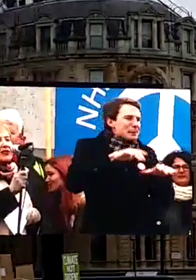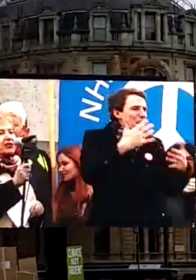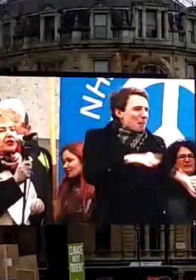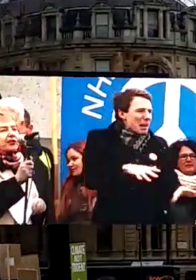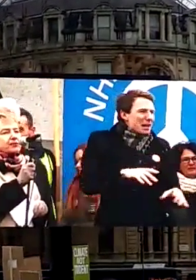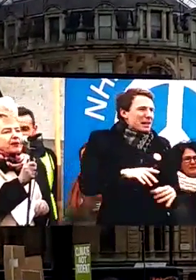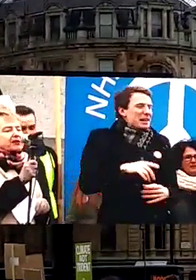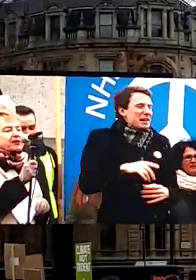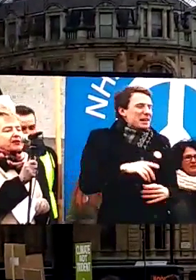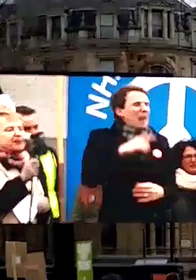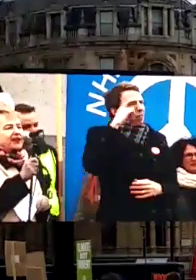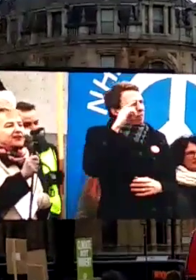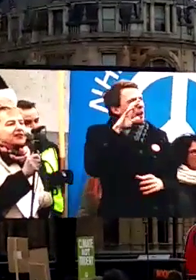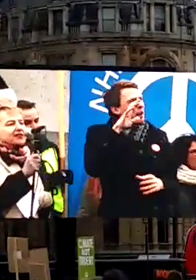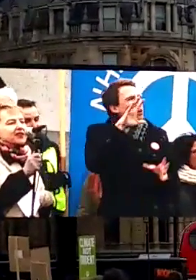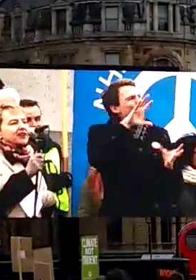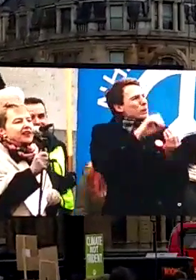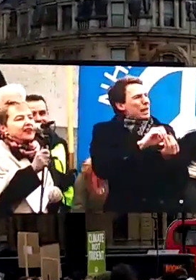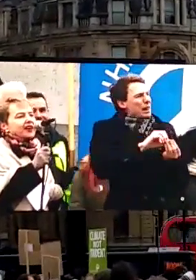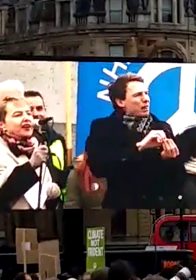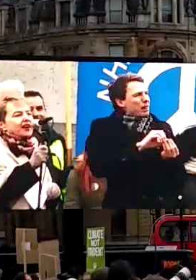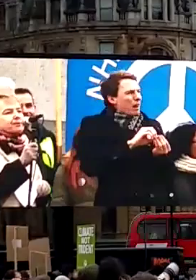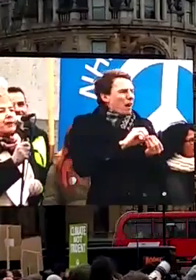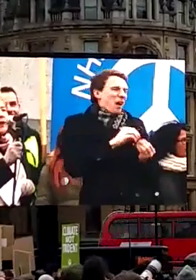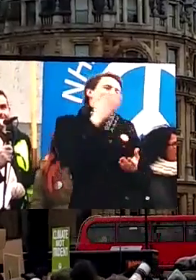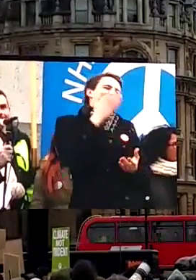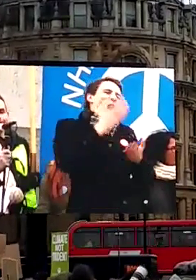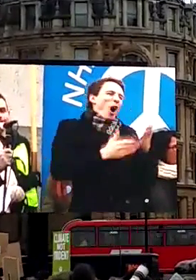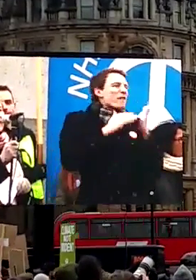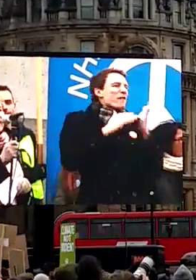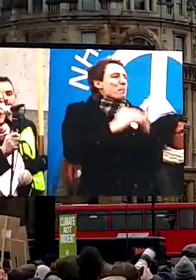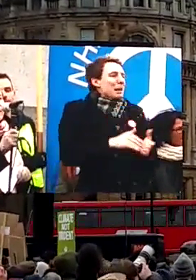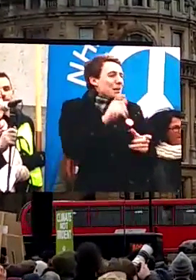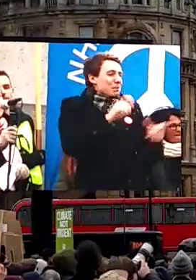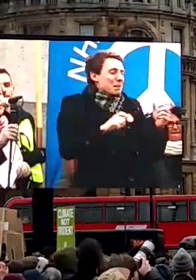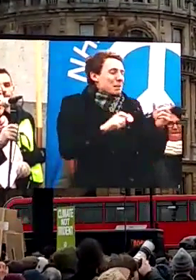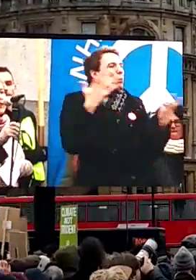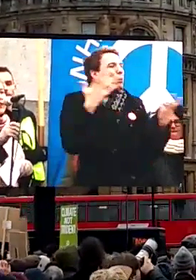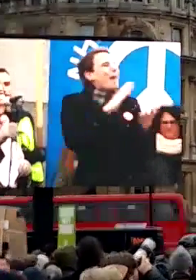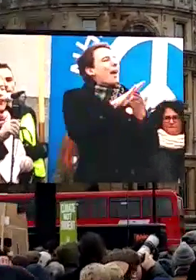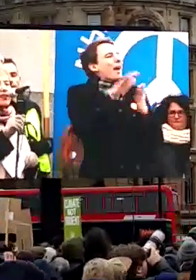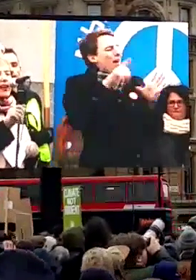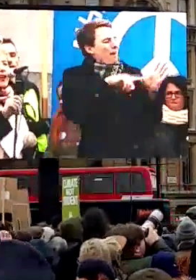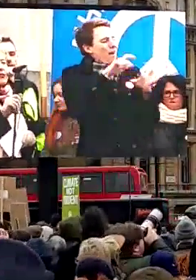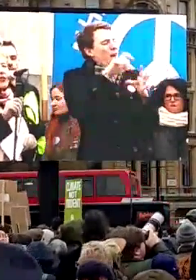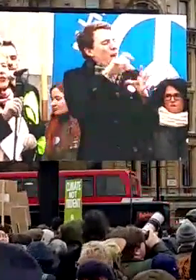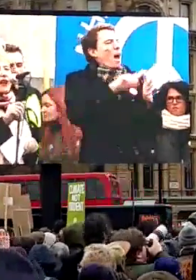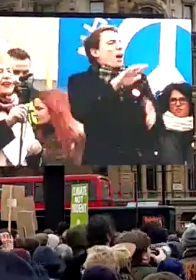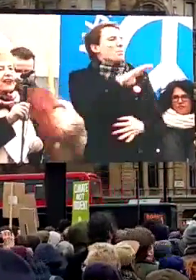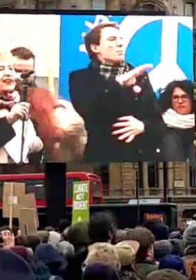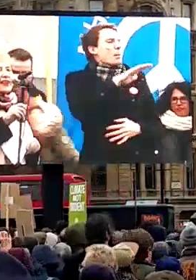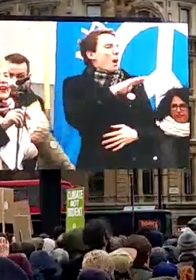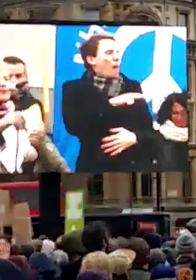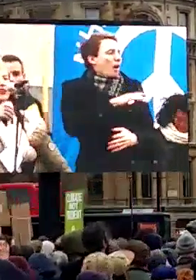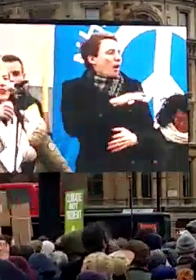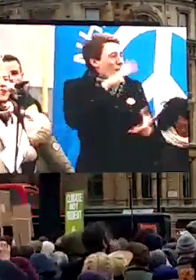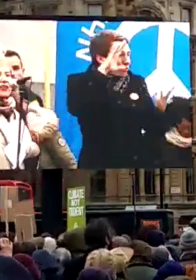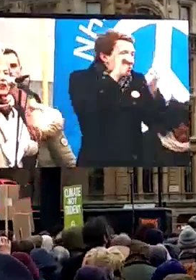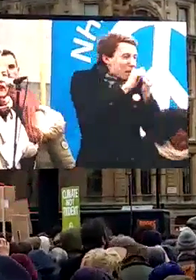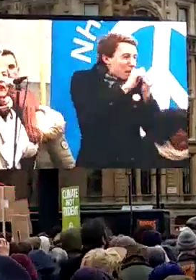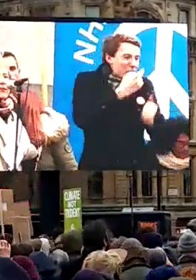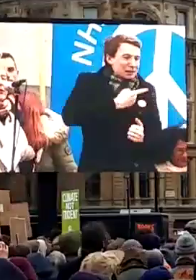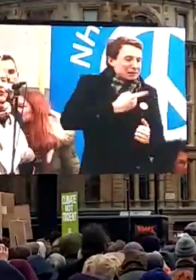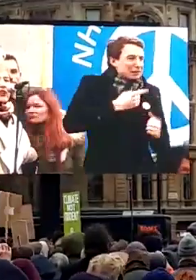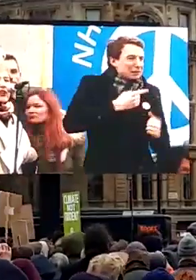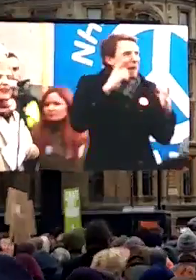500,000 against cruise missiles in Hyde Park. And I remember standing in the crowd at the rally at the end